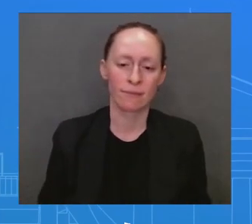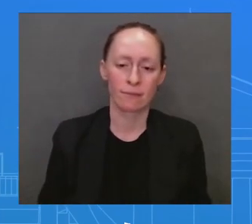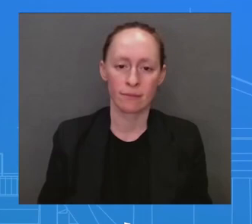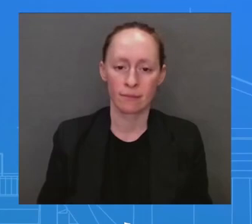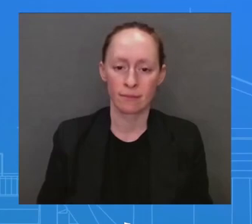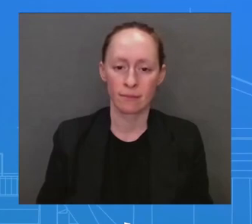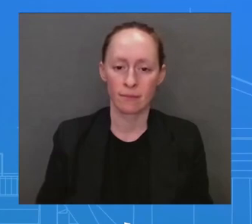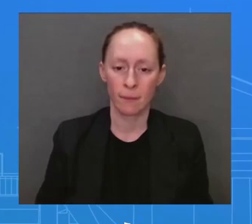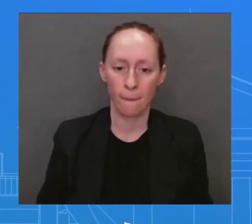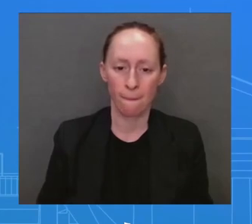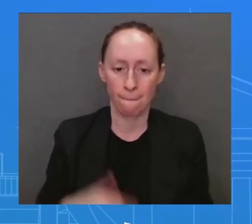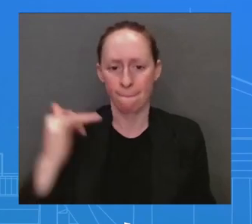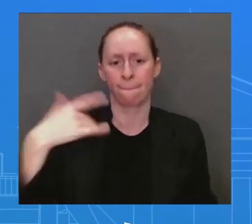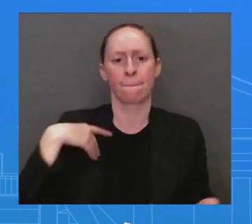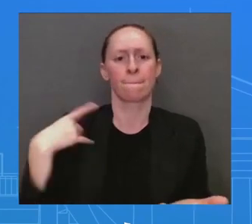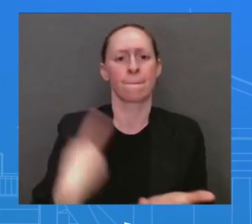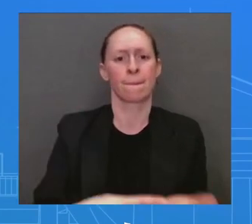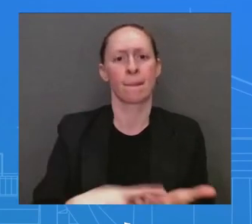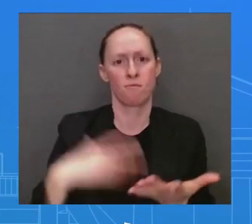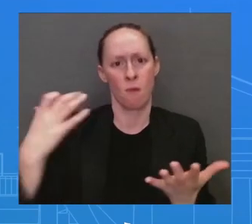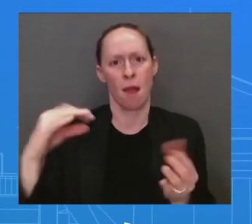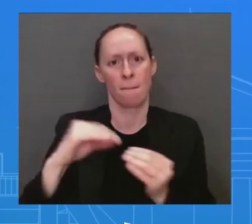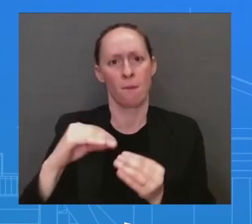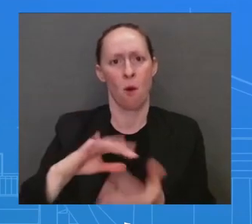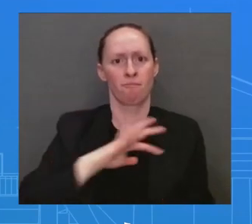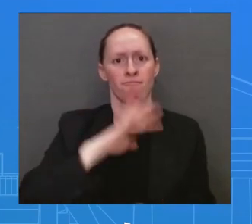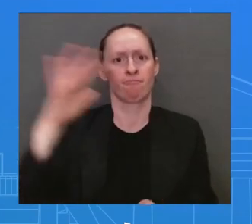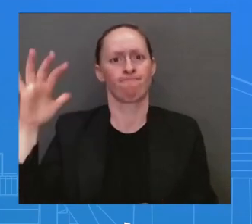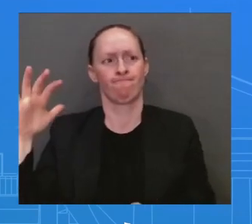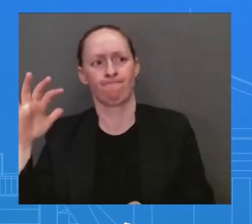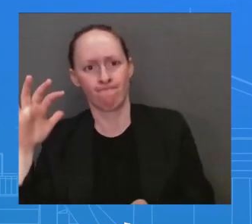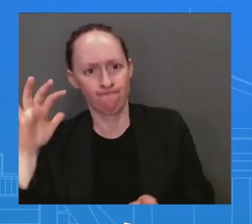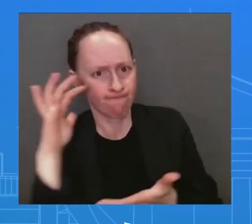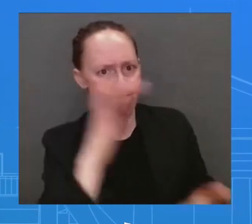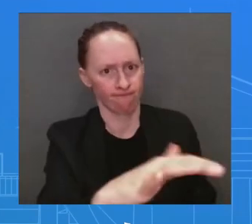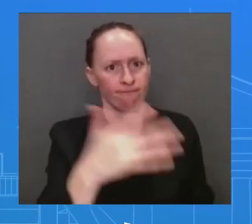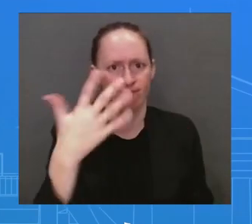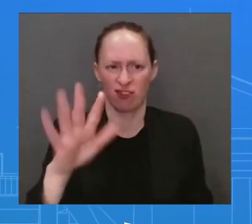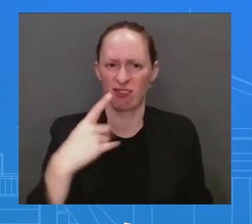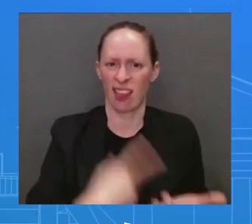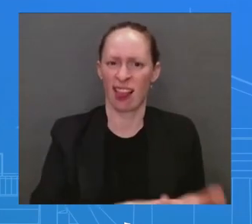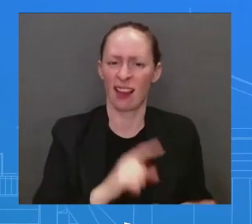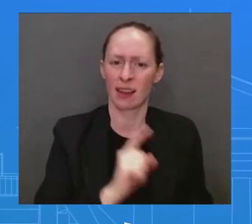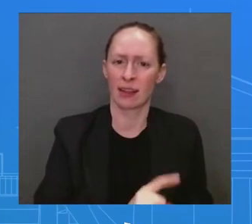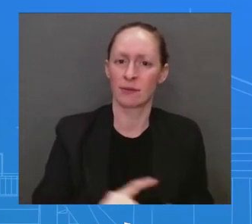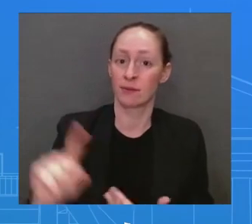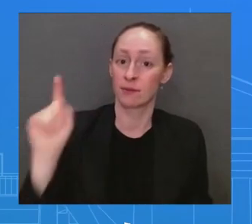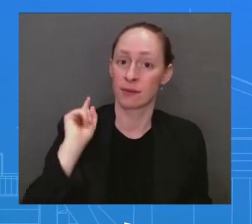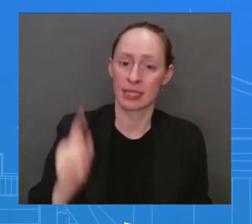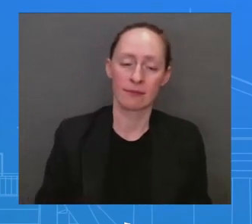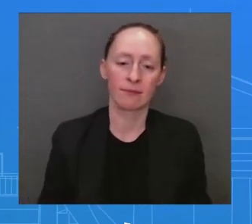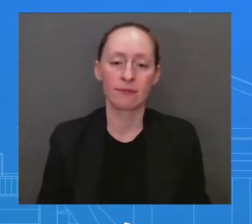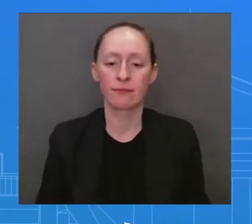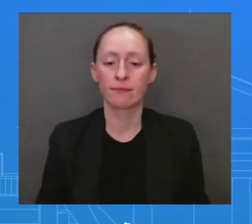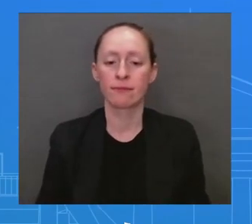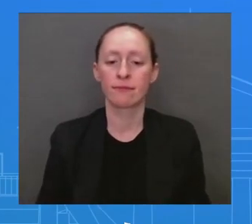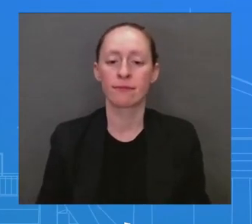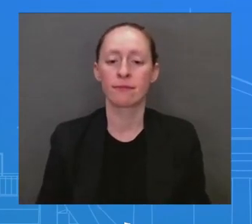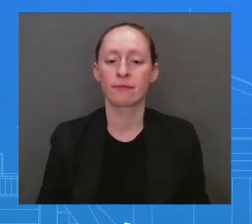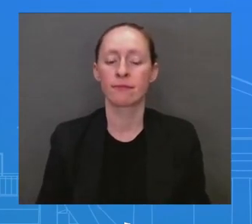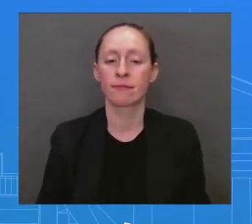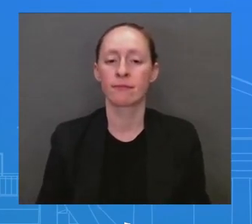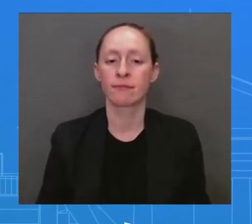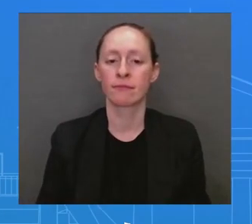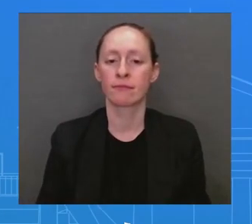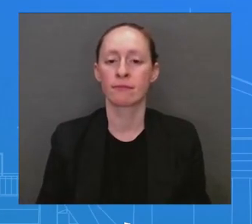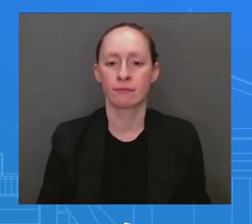national security focus up last week. We have reporting, others have reported as well, that there are plans to send up a domestic focus supplemental. And I'm wondering